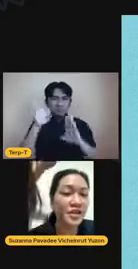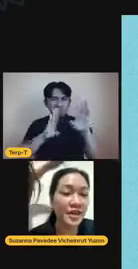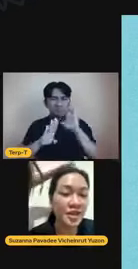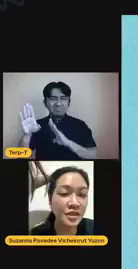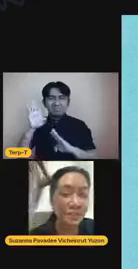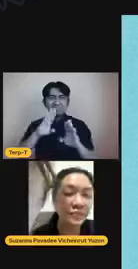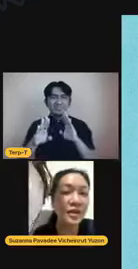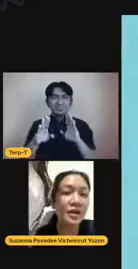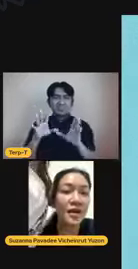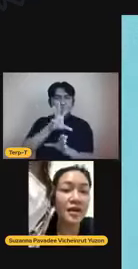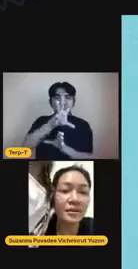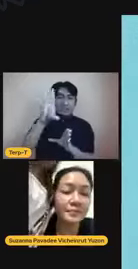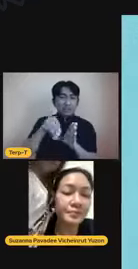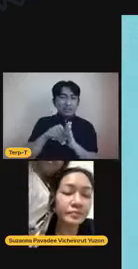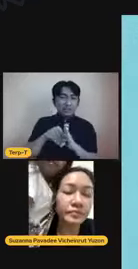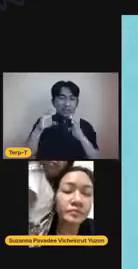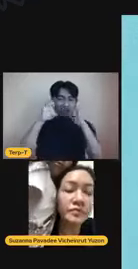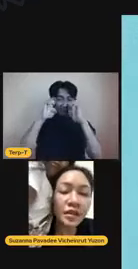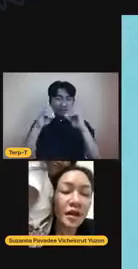inclusive education.